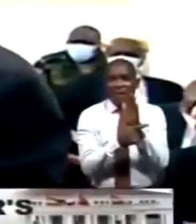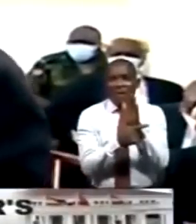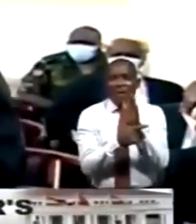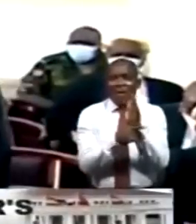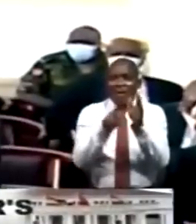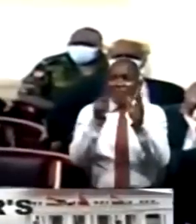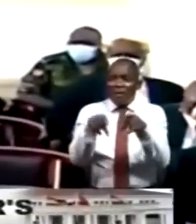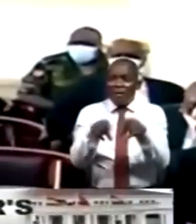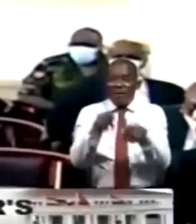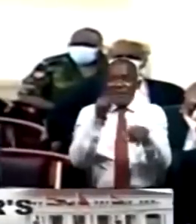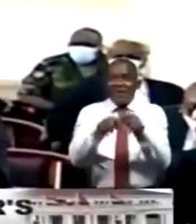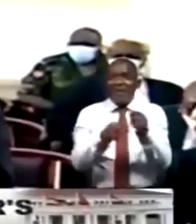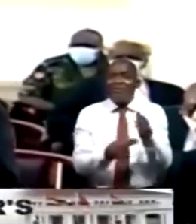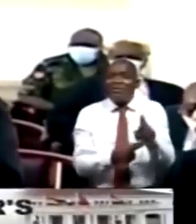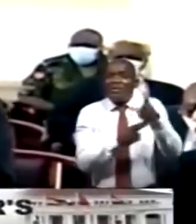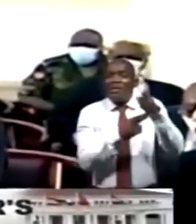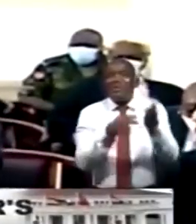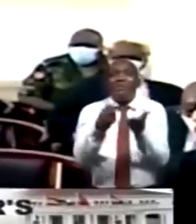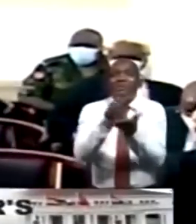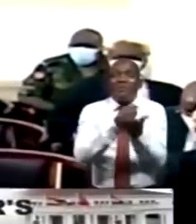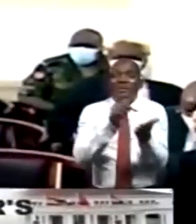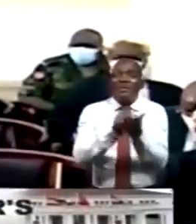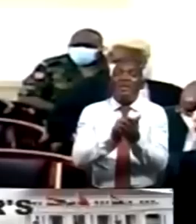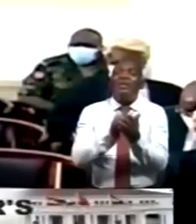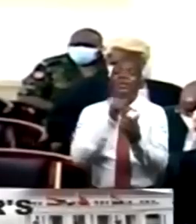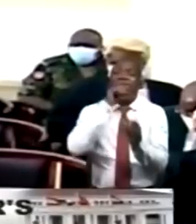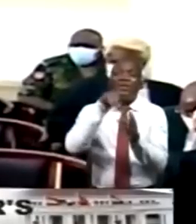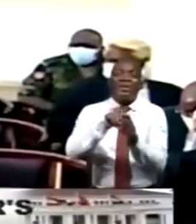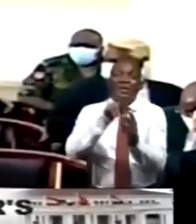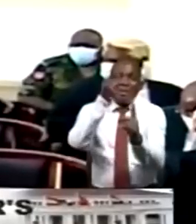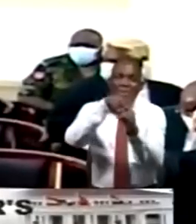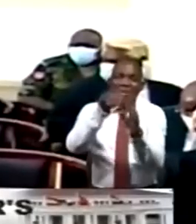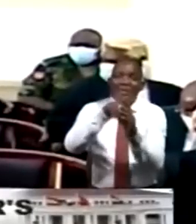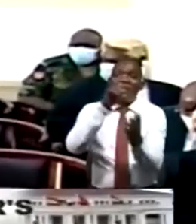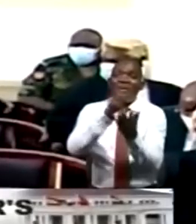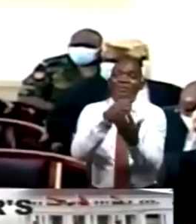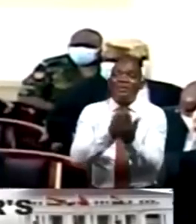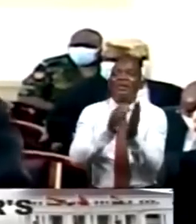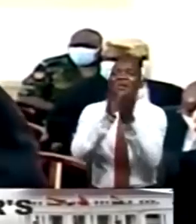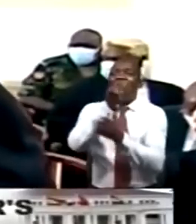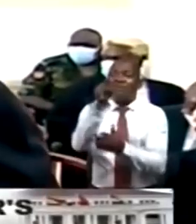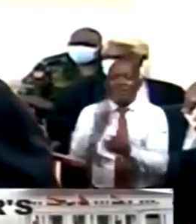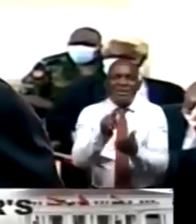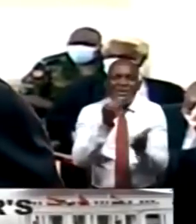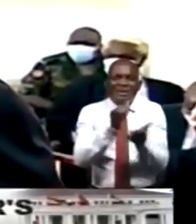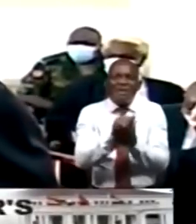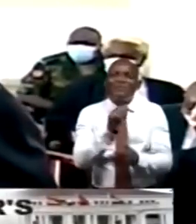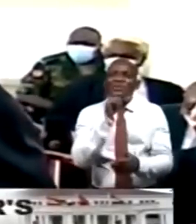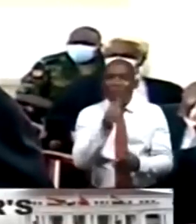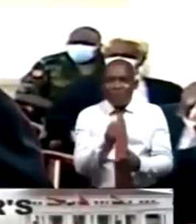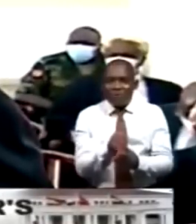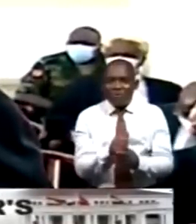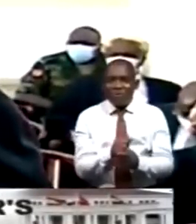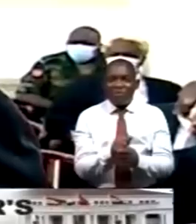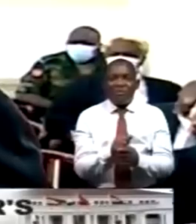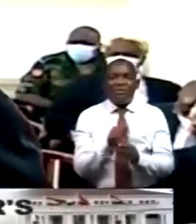cannot refer to a document that is not in evidence to answer a question. It is not the right